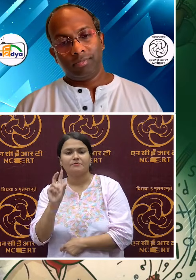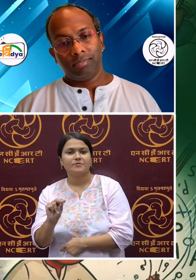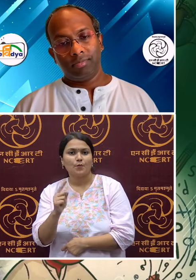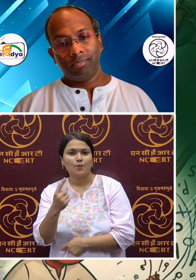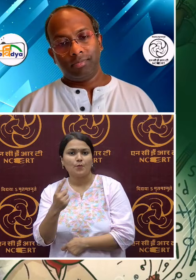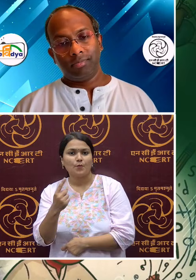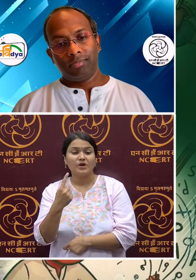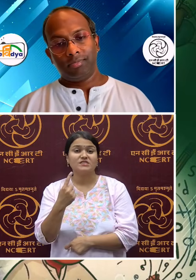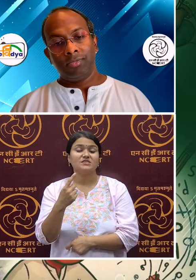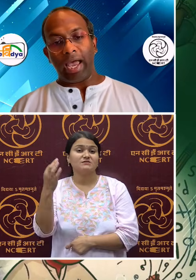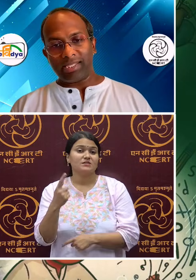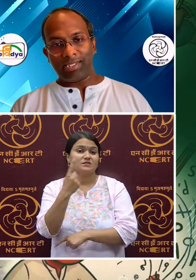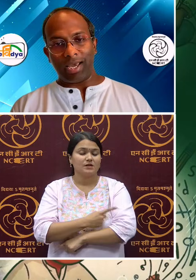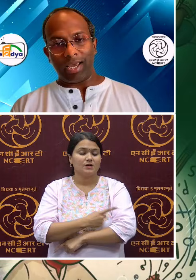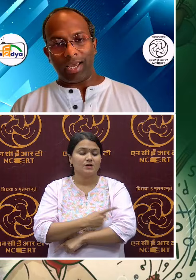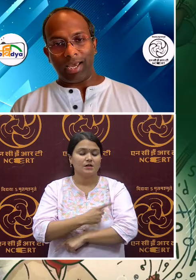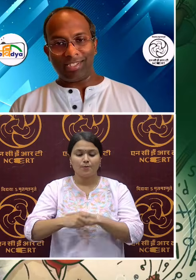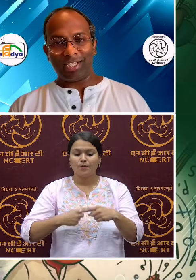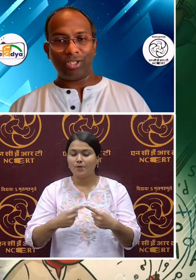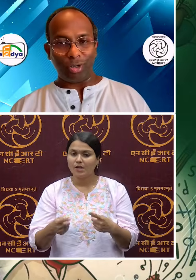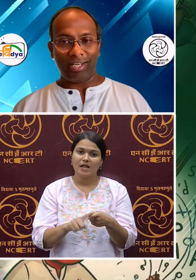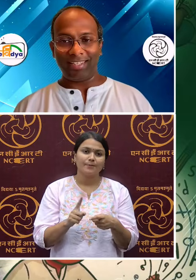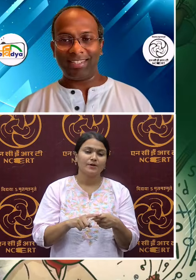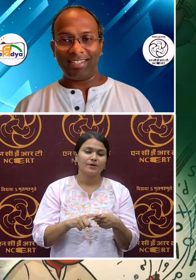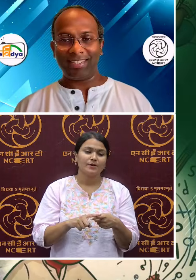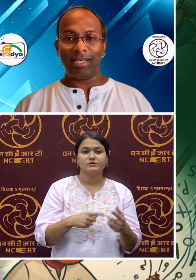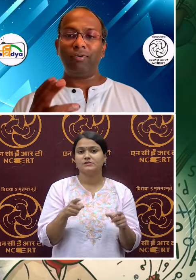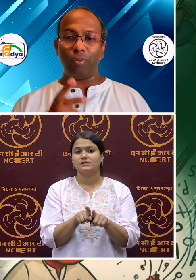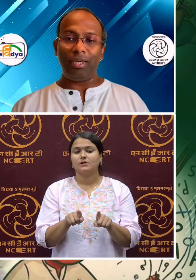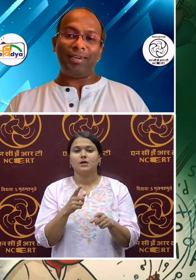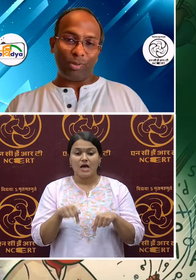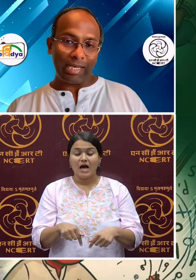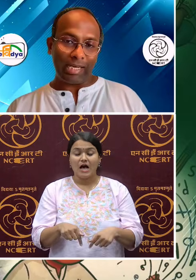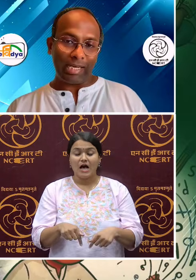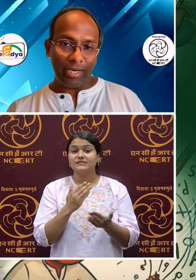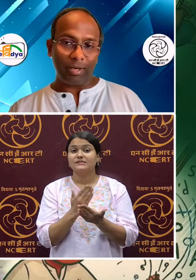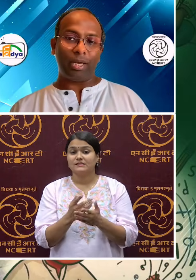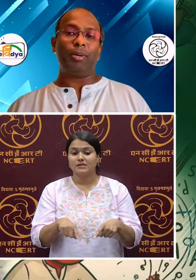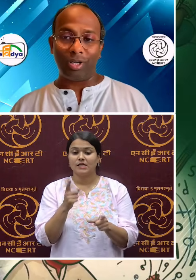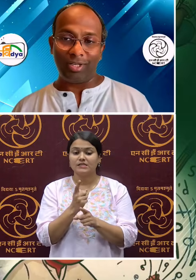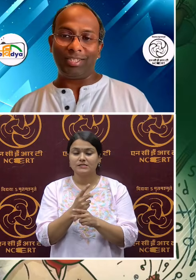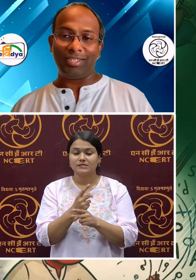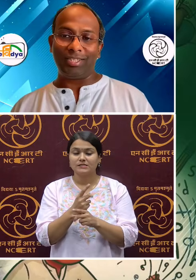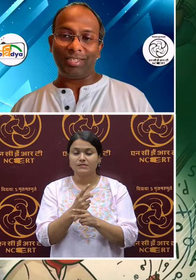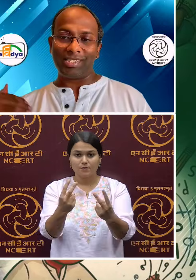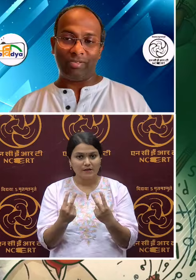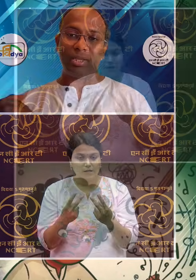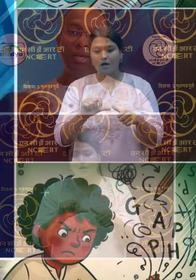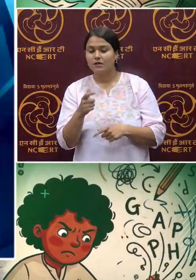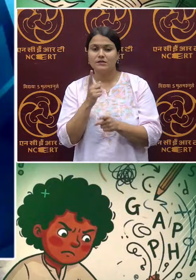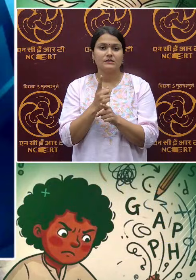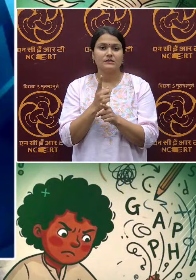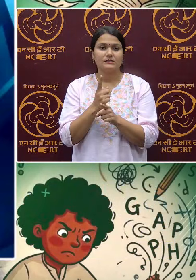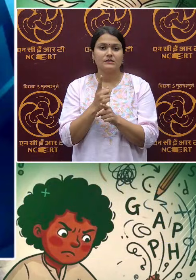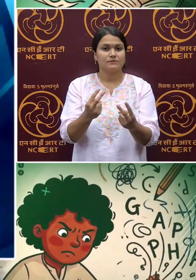ones especially. Now, sir, you, At this session, all the teachers are seeing. For yeah. me, it was Lalita ma'am and more other teachers giving me